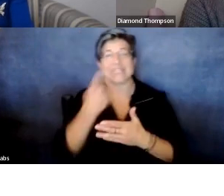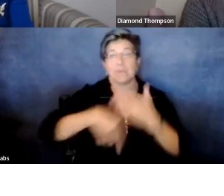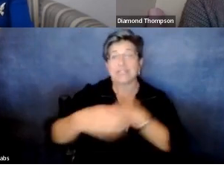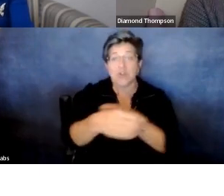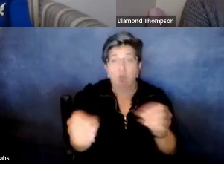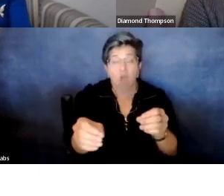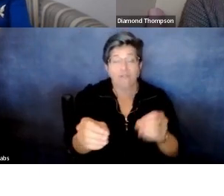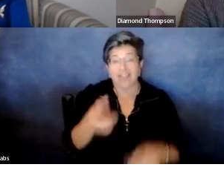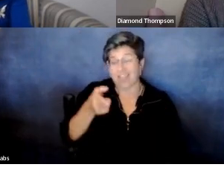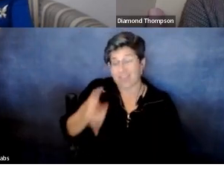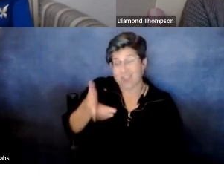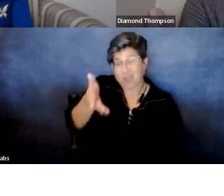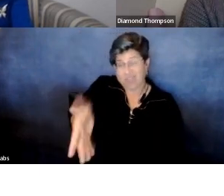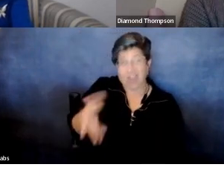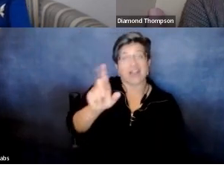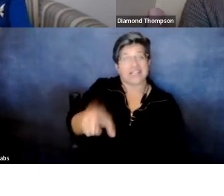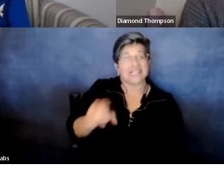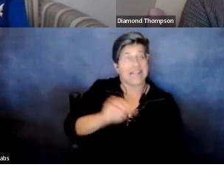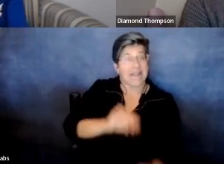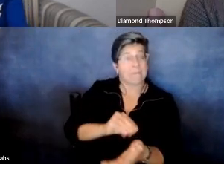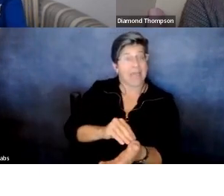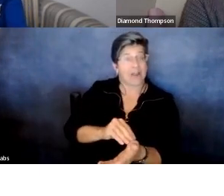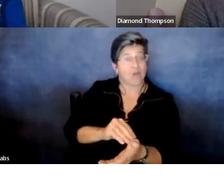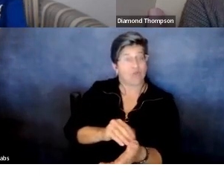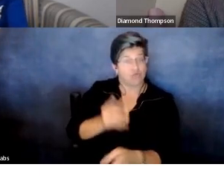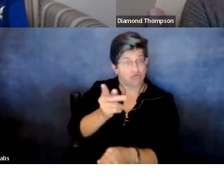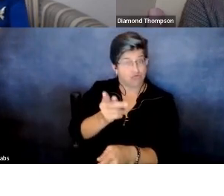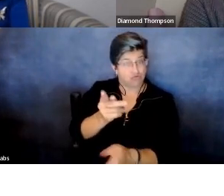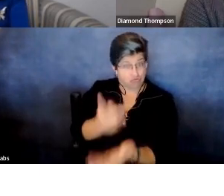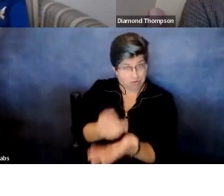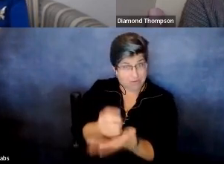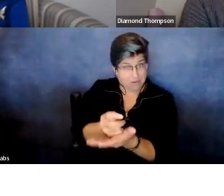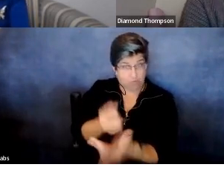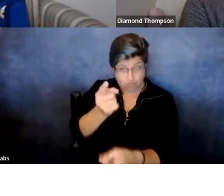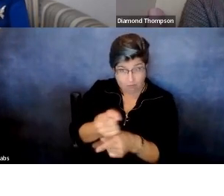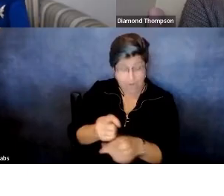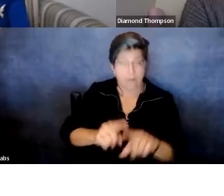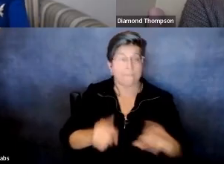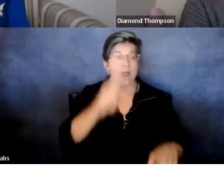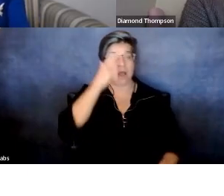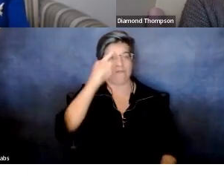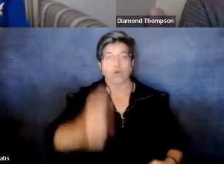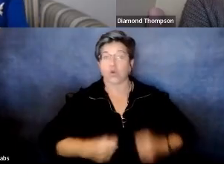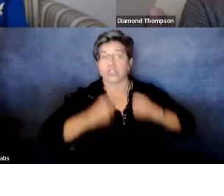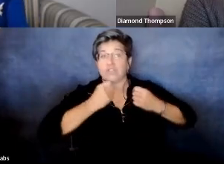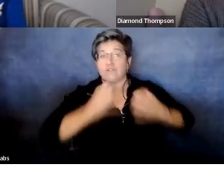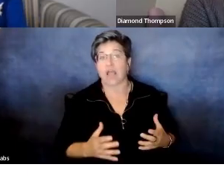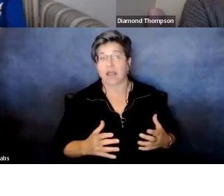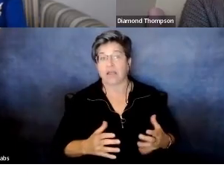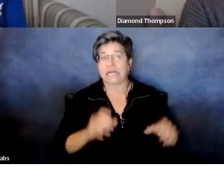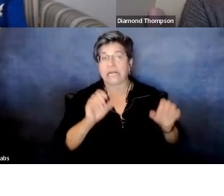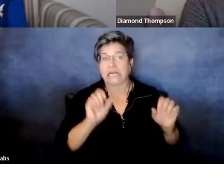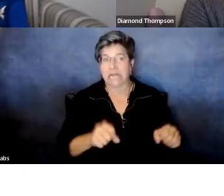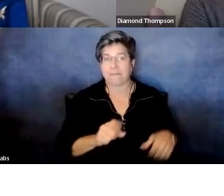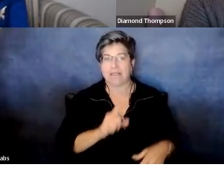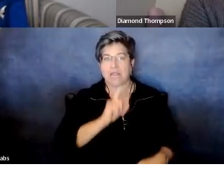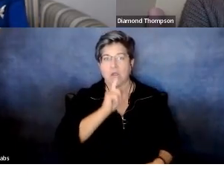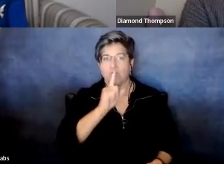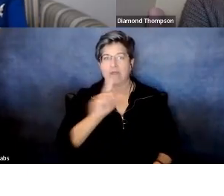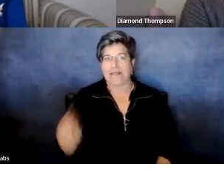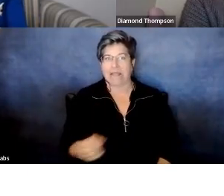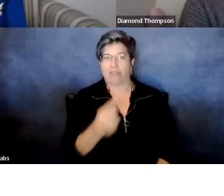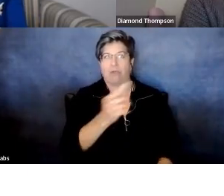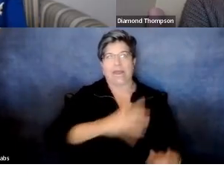office, they're there because they need medical treatment, right? But for survivors, it can be a really